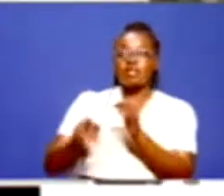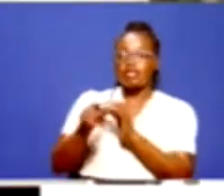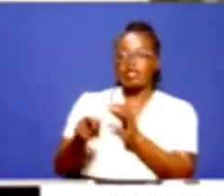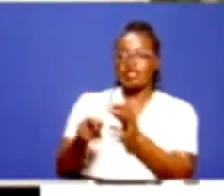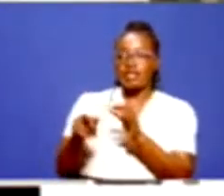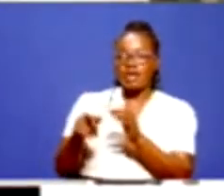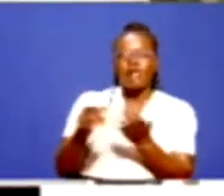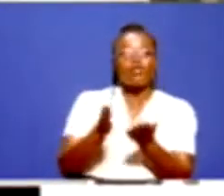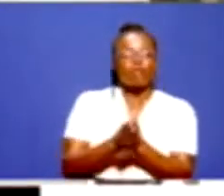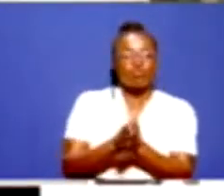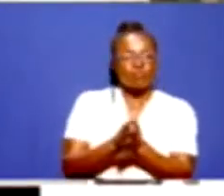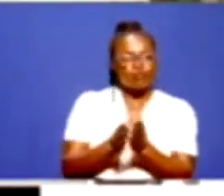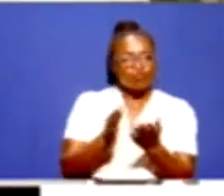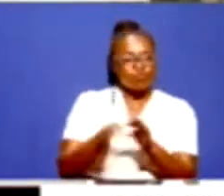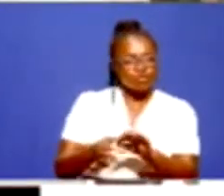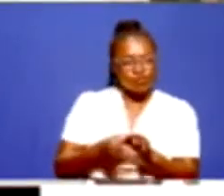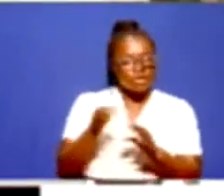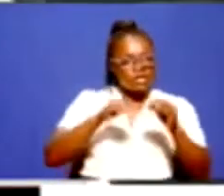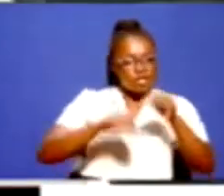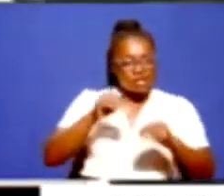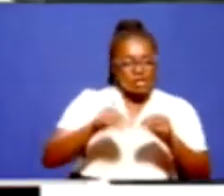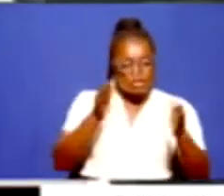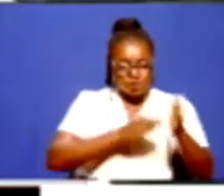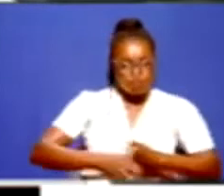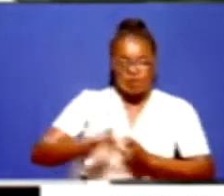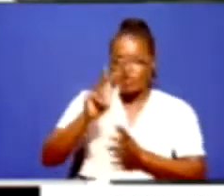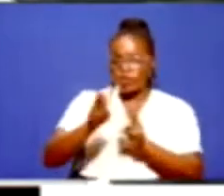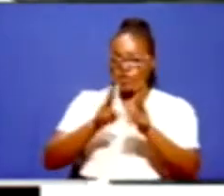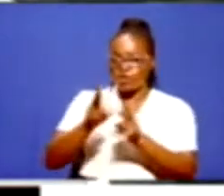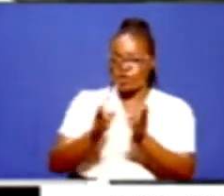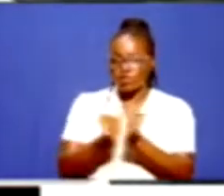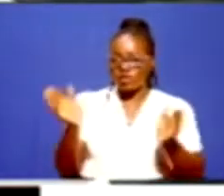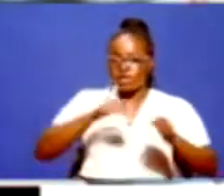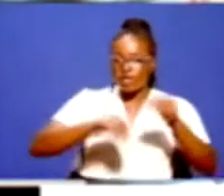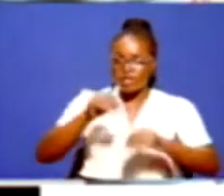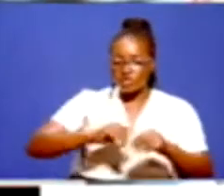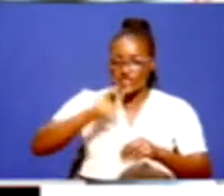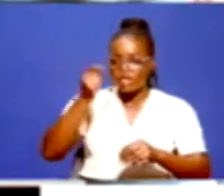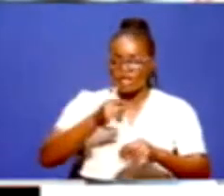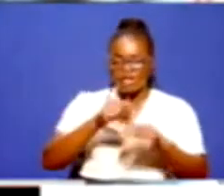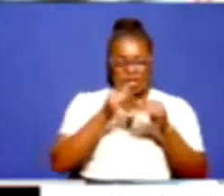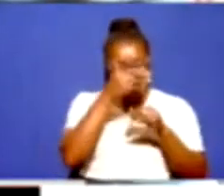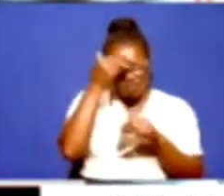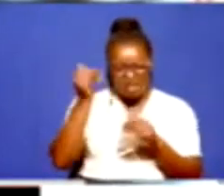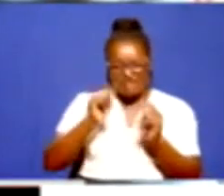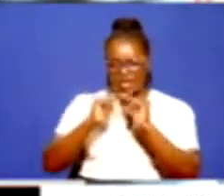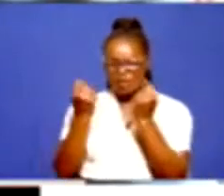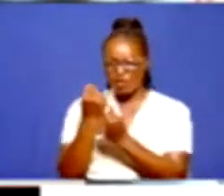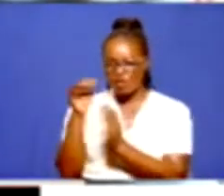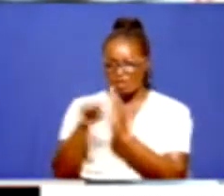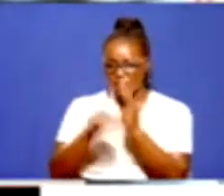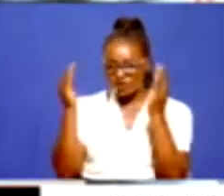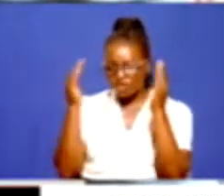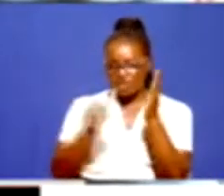electorate as the country gears up for the 2022 general elections. He urged Kenyans to do away with tribalism and focus on